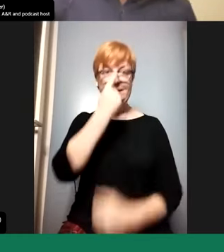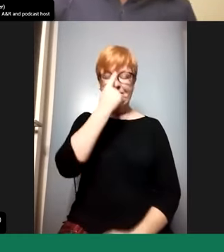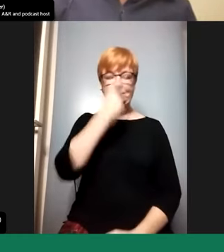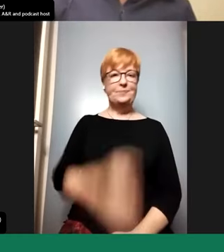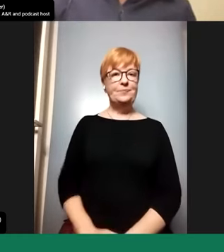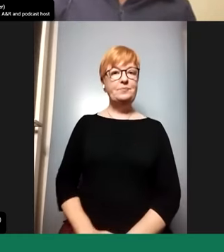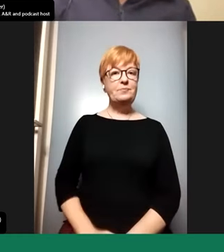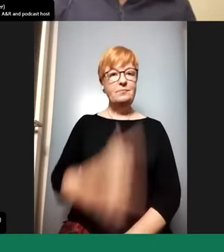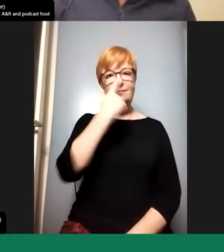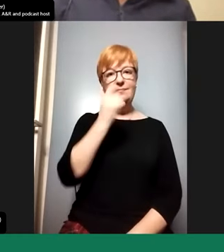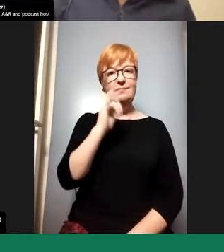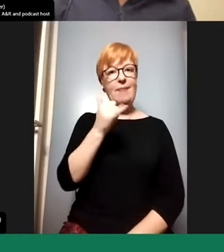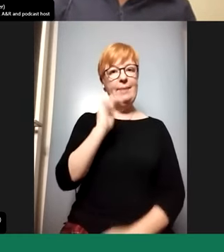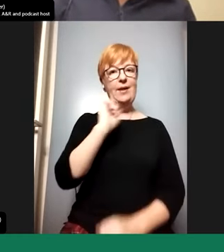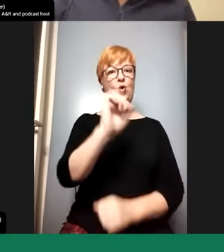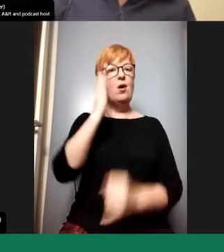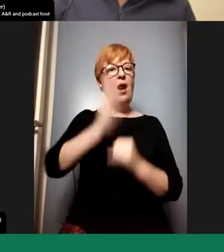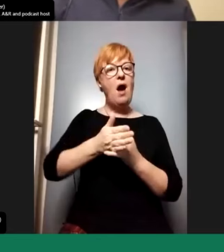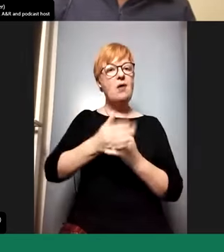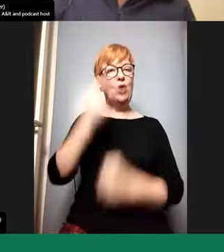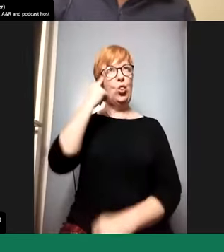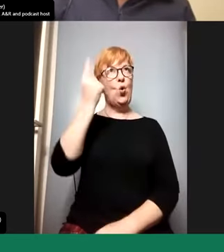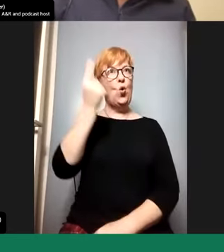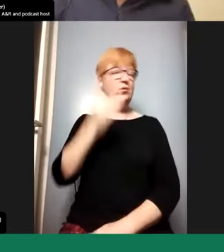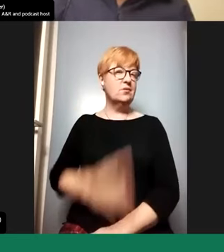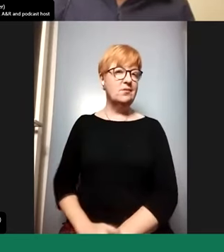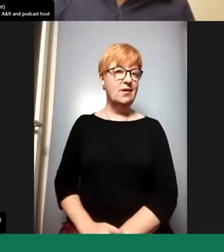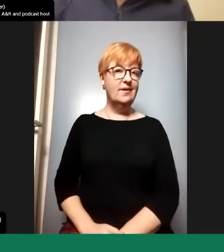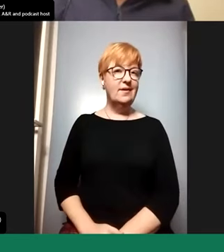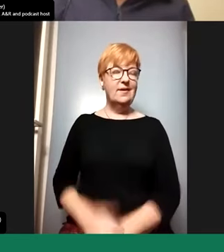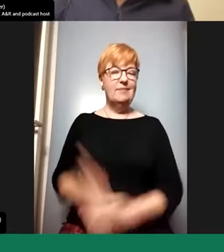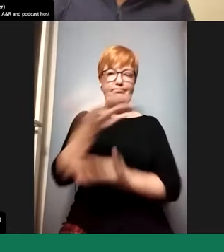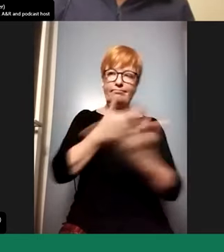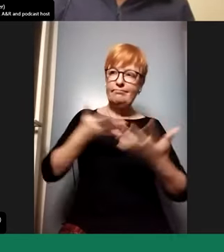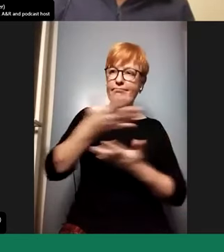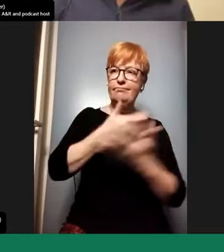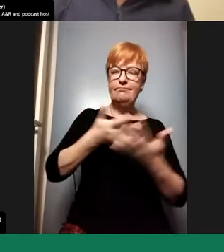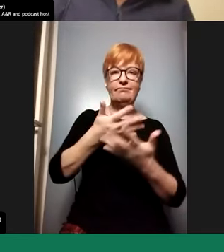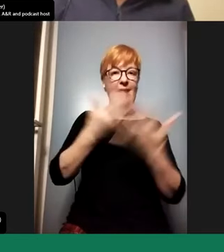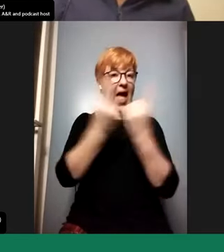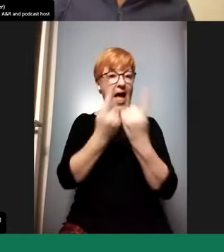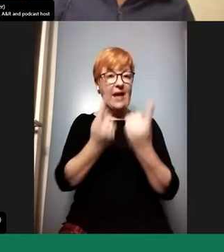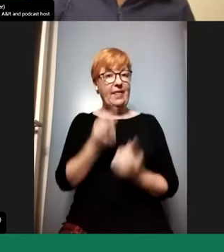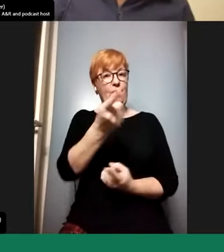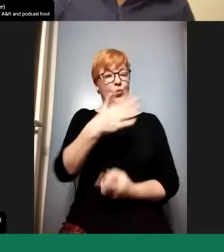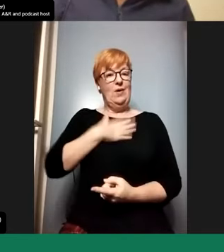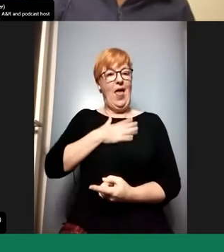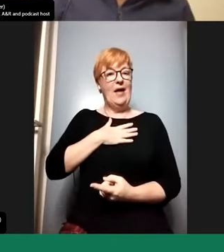and Sonia, just I guess your lasting thoughts after, you know, kind of the discussions that we've had. Is there anything that you'd like to